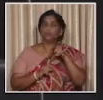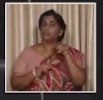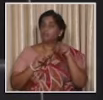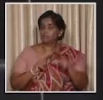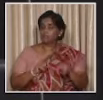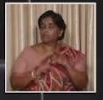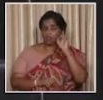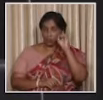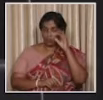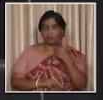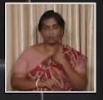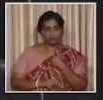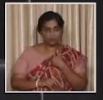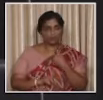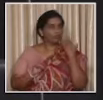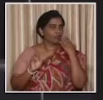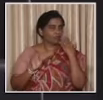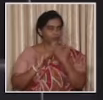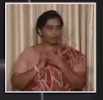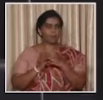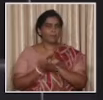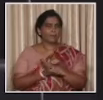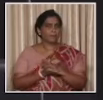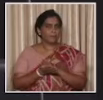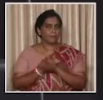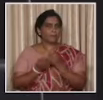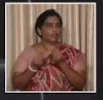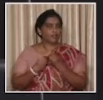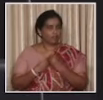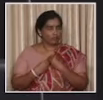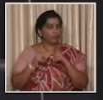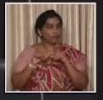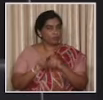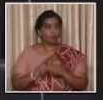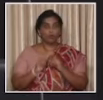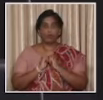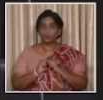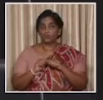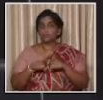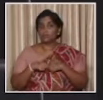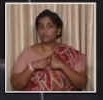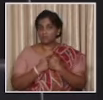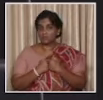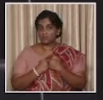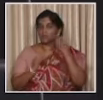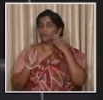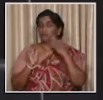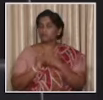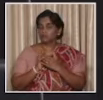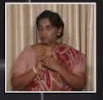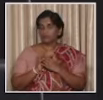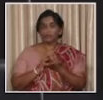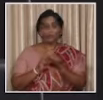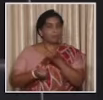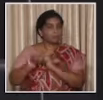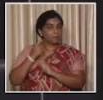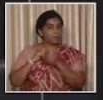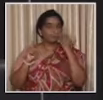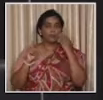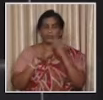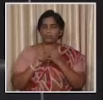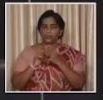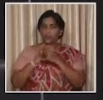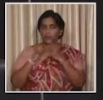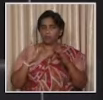I am told some unions are also up in arms about these issues, these purchases which have happened. We have had